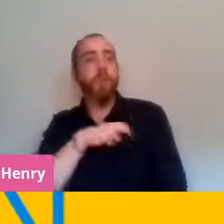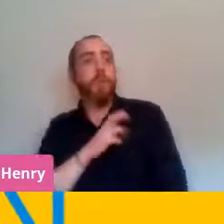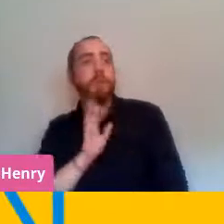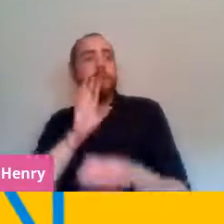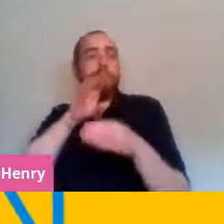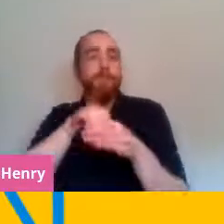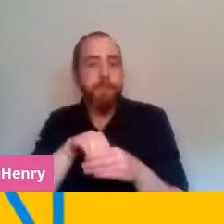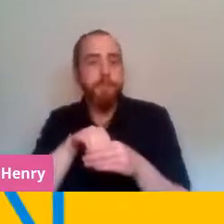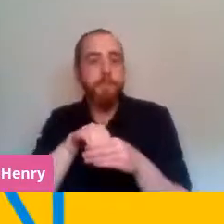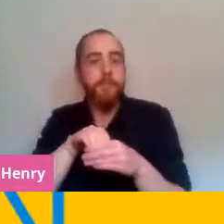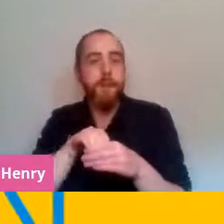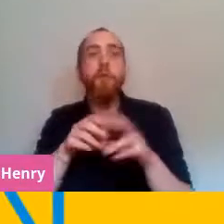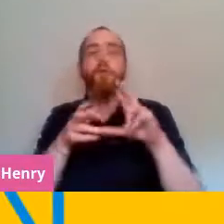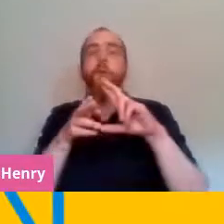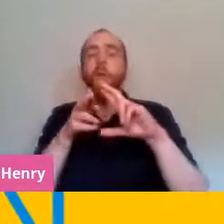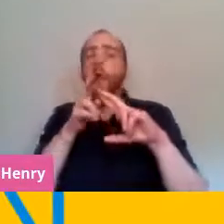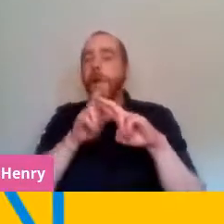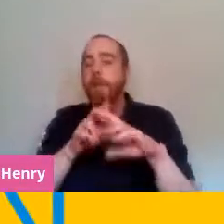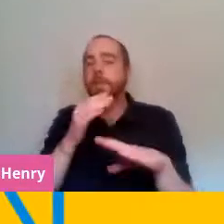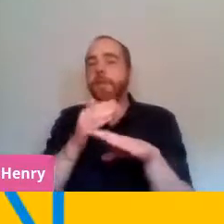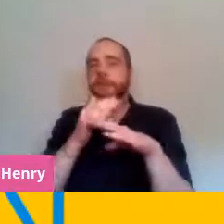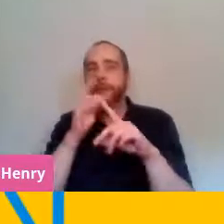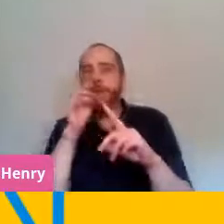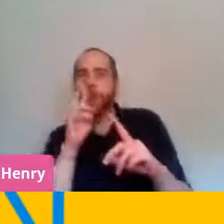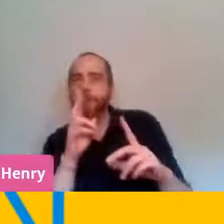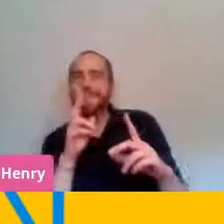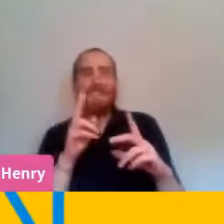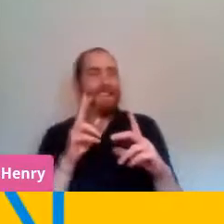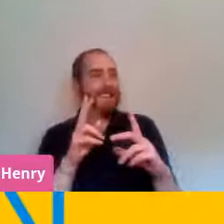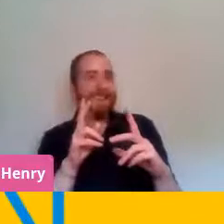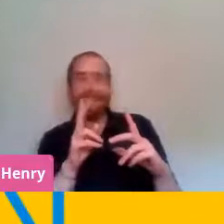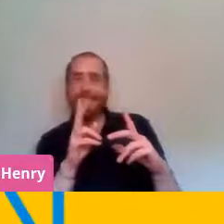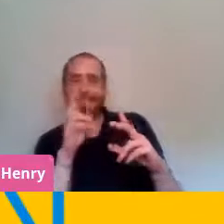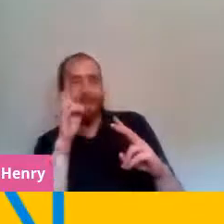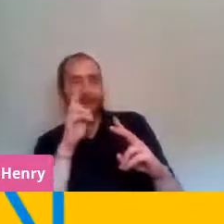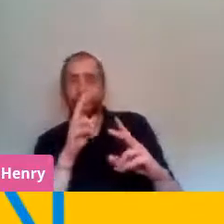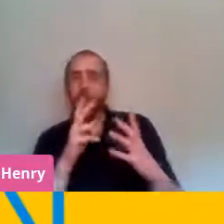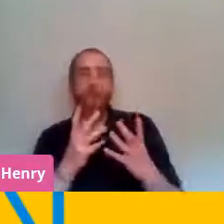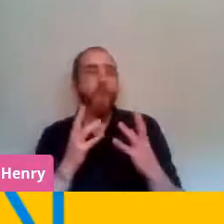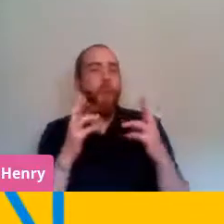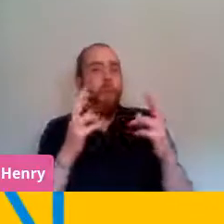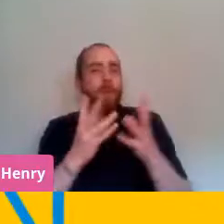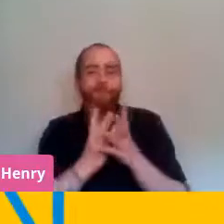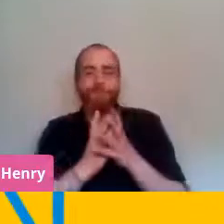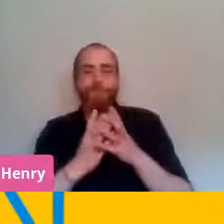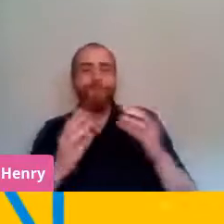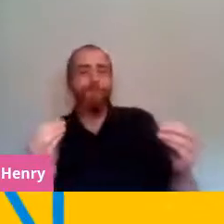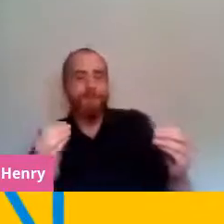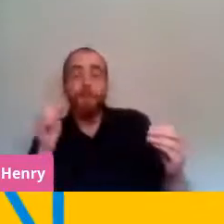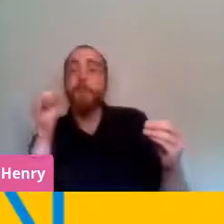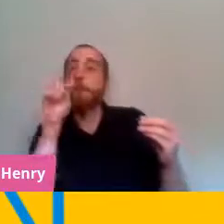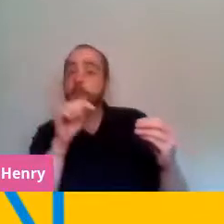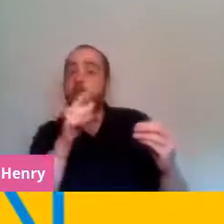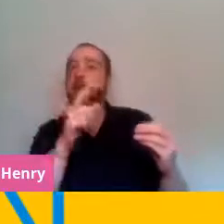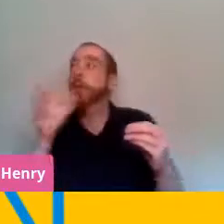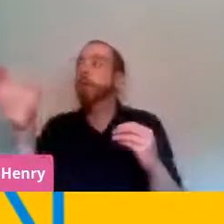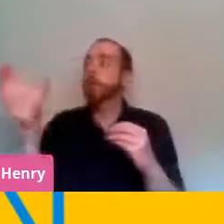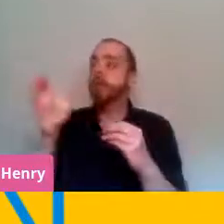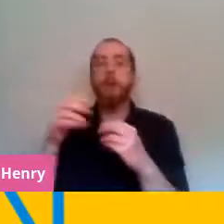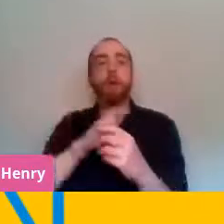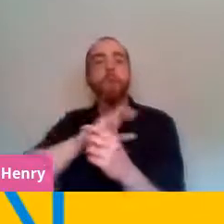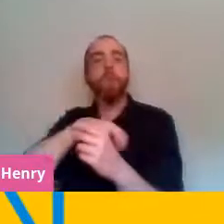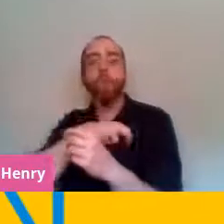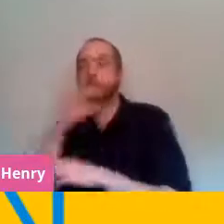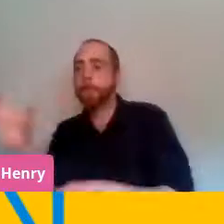if things look grim, that's a really good selling point to get people into the union to take over, in a democratic fashion and